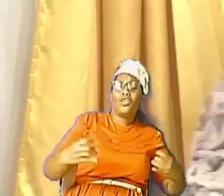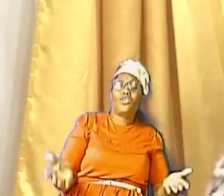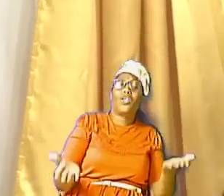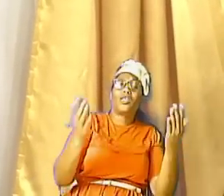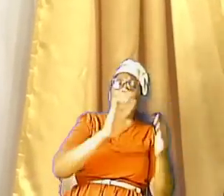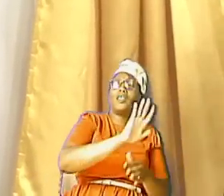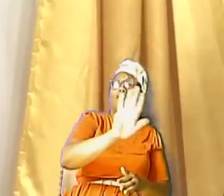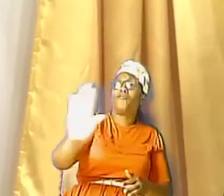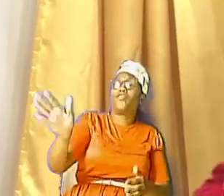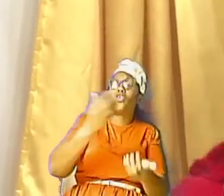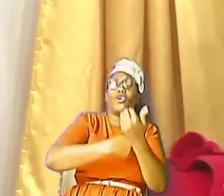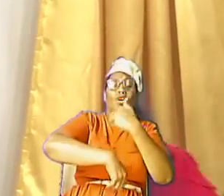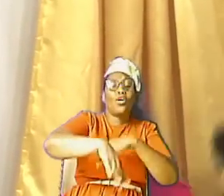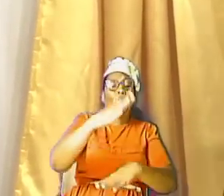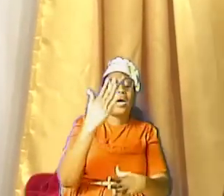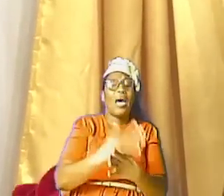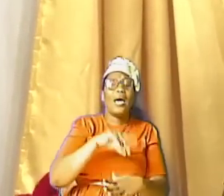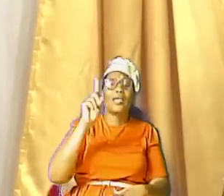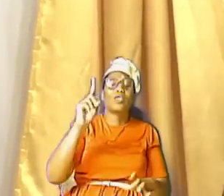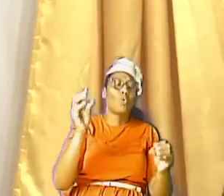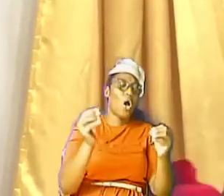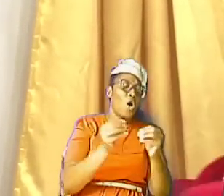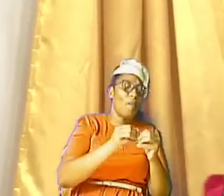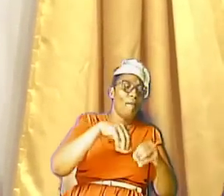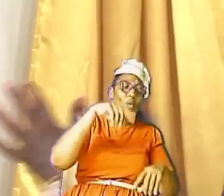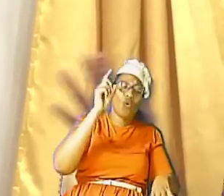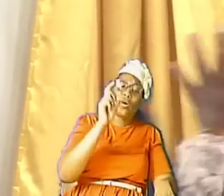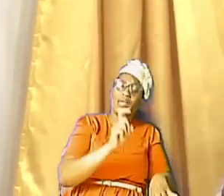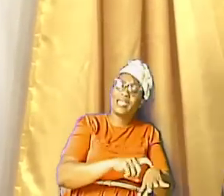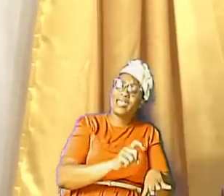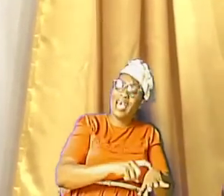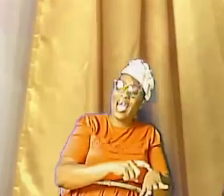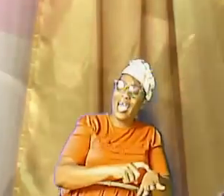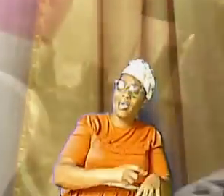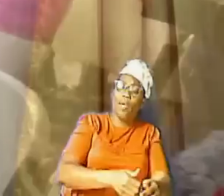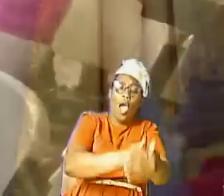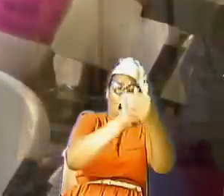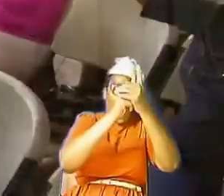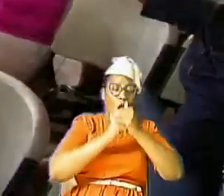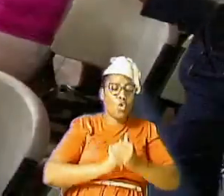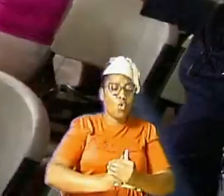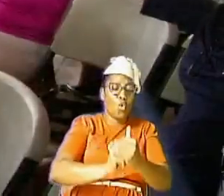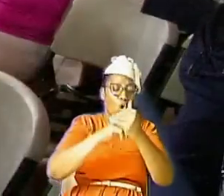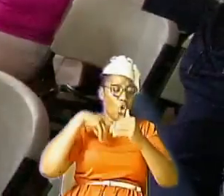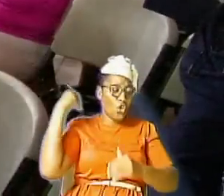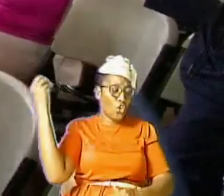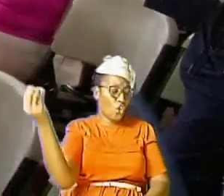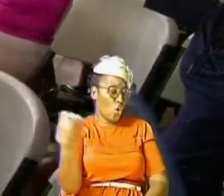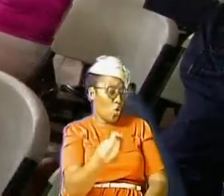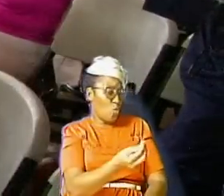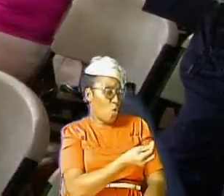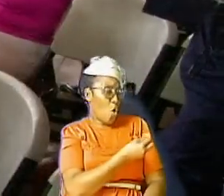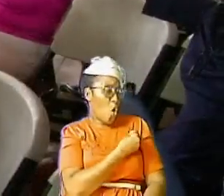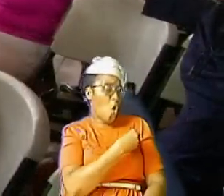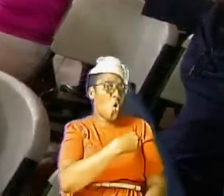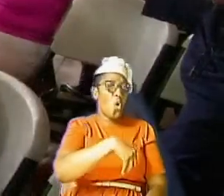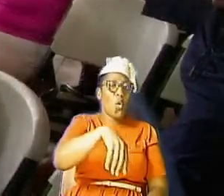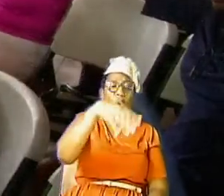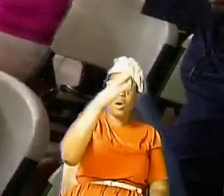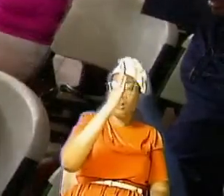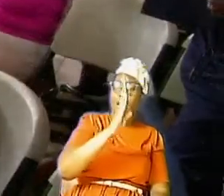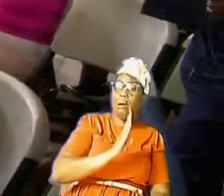somebody. Lift your hands one more time, even as you're seated, whether you're seated or standing. Lift your hands one more